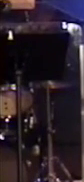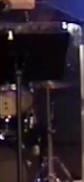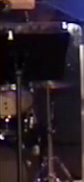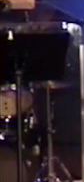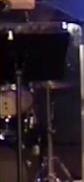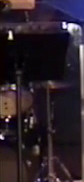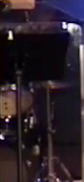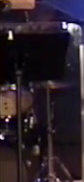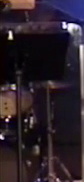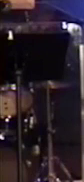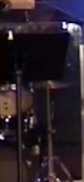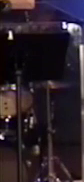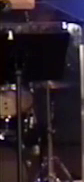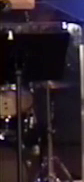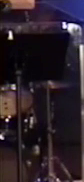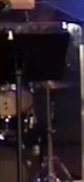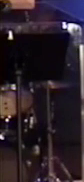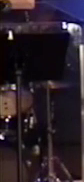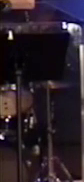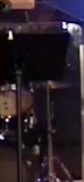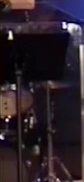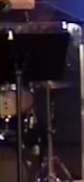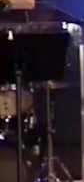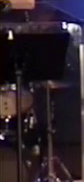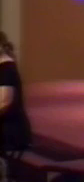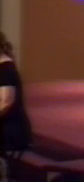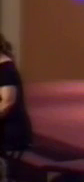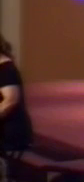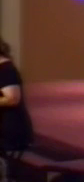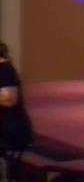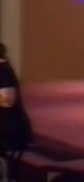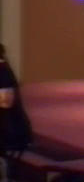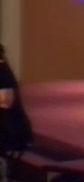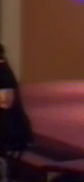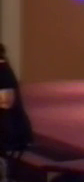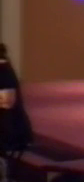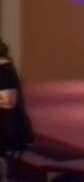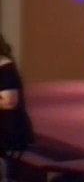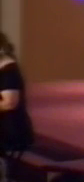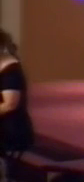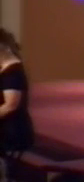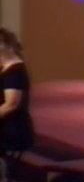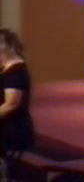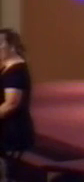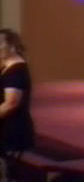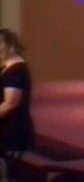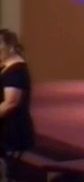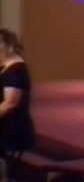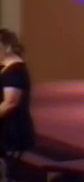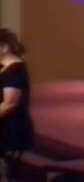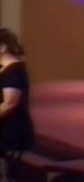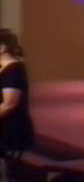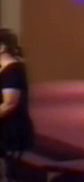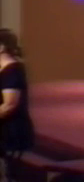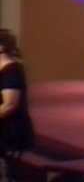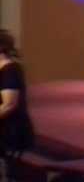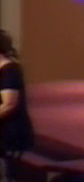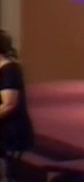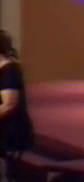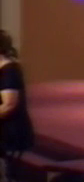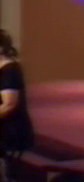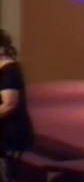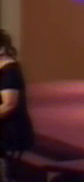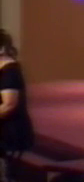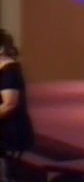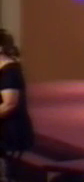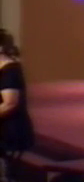That's just remarkable, isn't it? You see what David's saying there? I know God, you. You